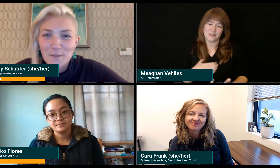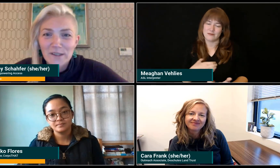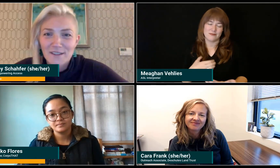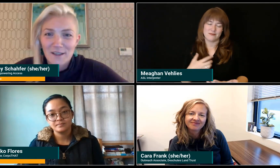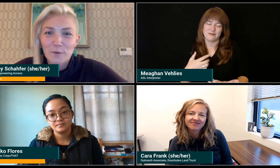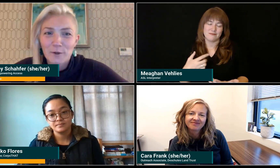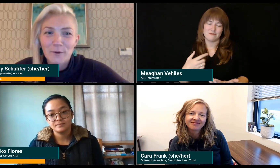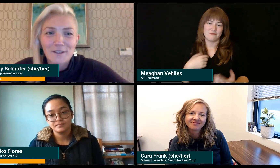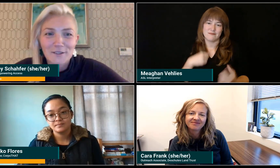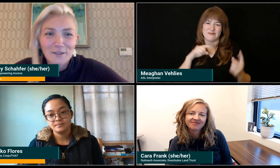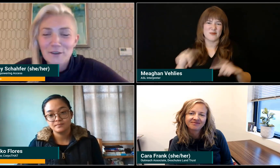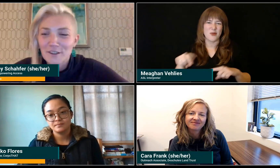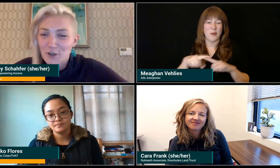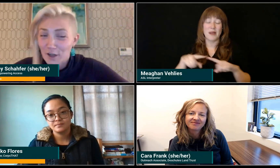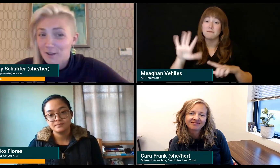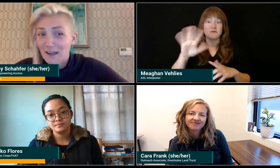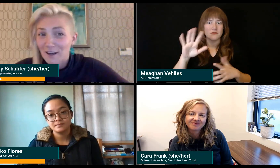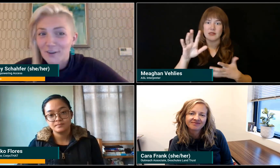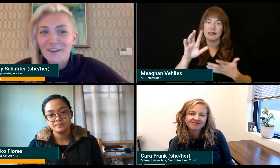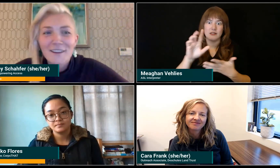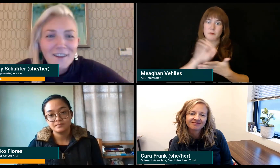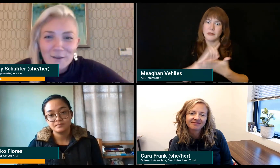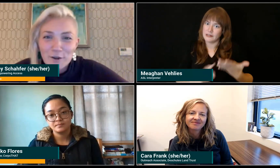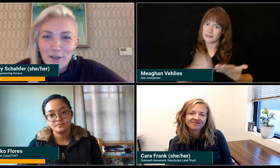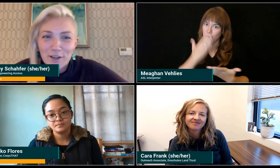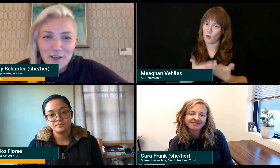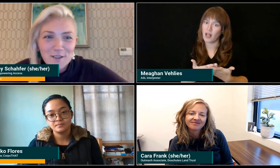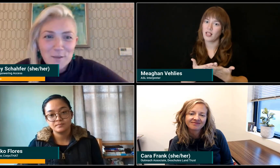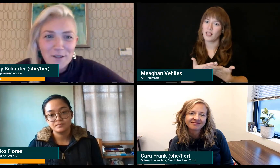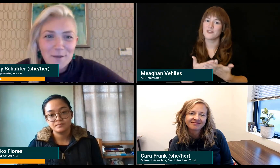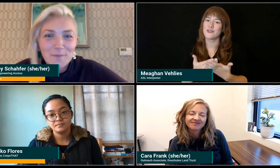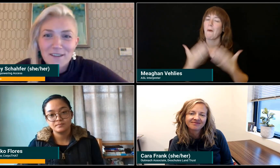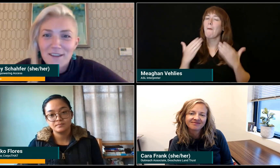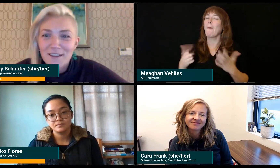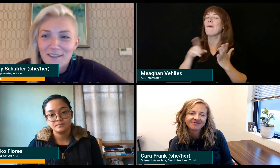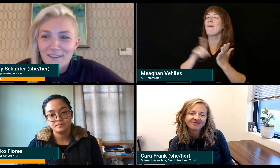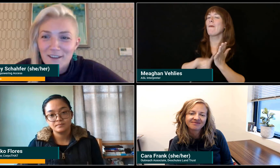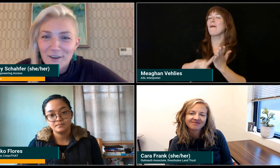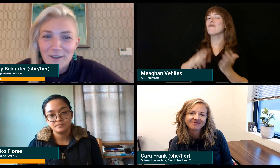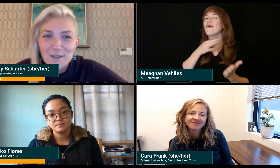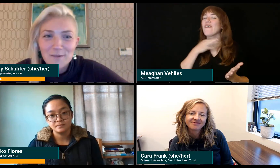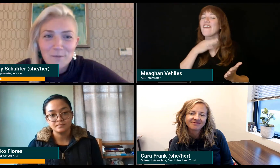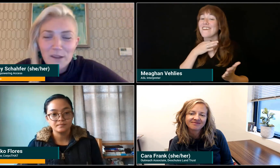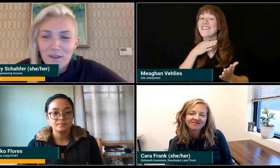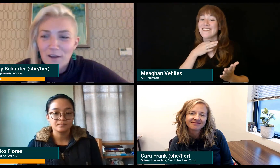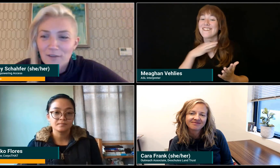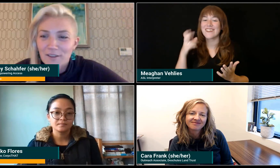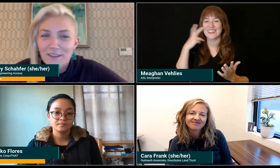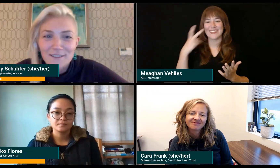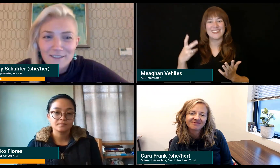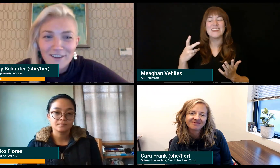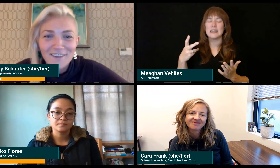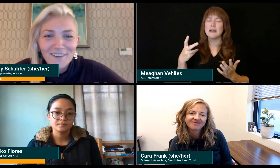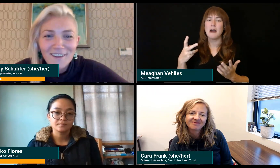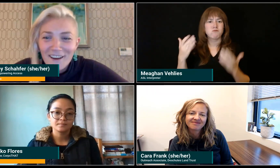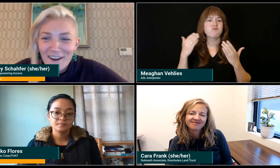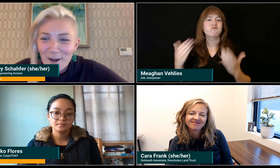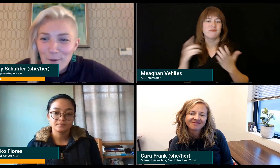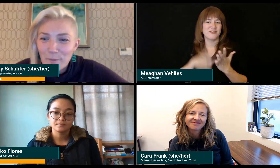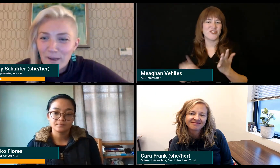it's been designed pretty well. So definitely check that out if you're curious about something that has been thoughtfully